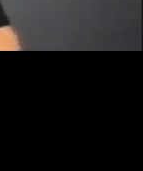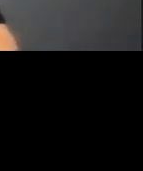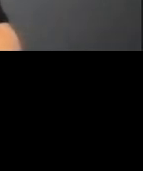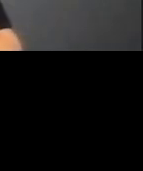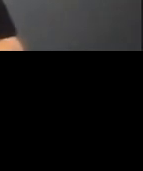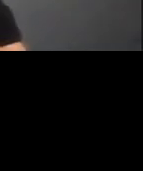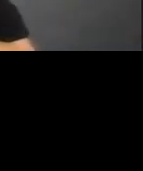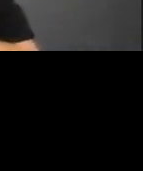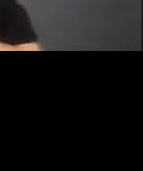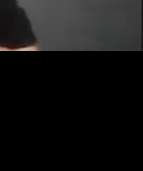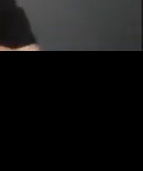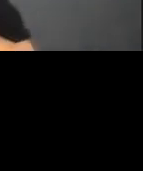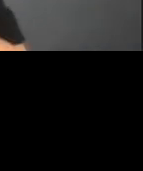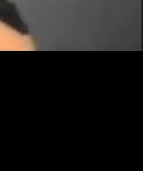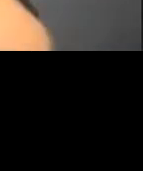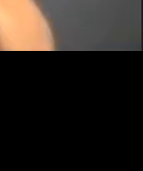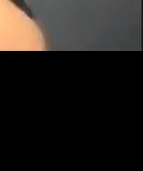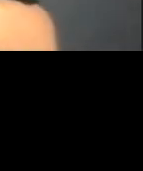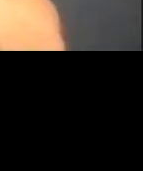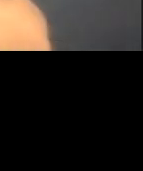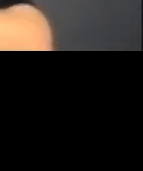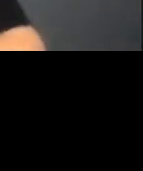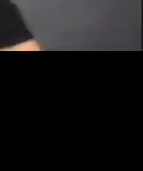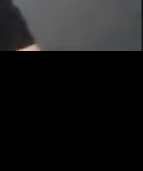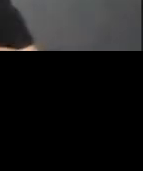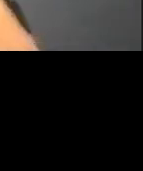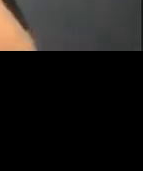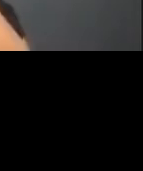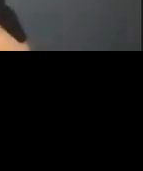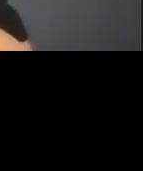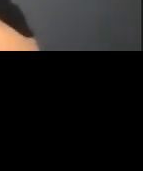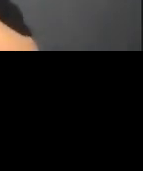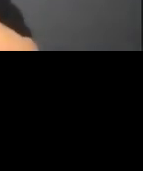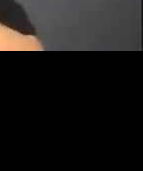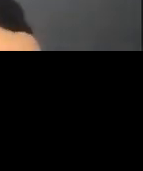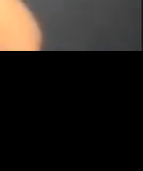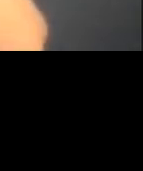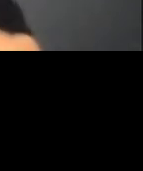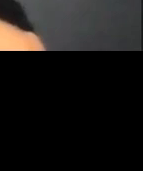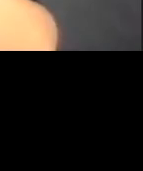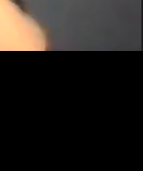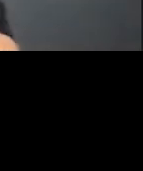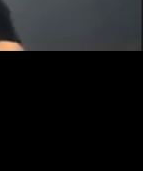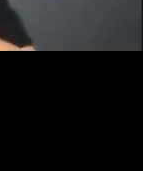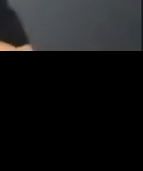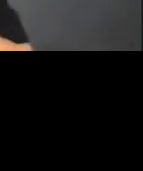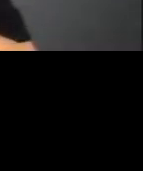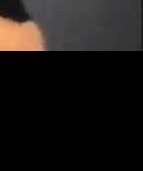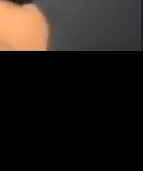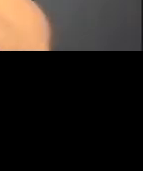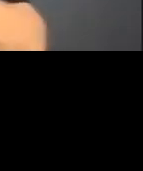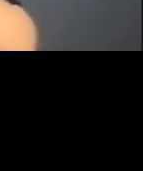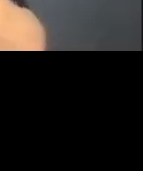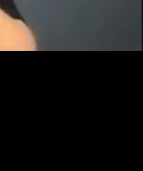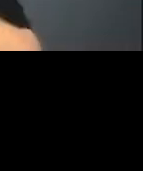their countries. And therefore, I want to urge DPOs and activists, advocates, to go out there in